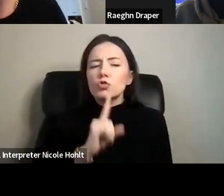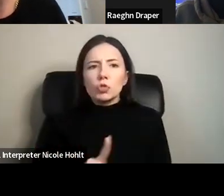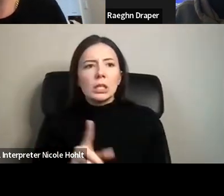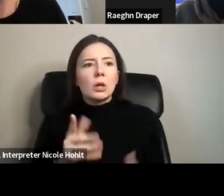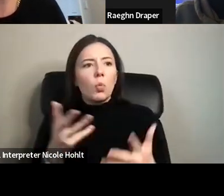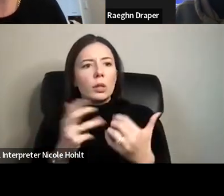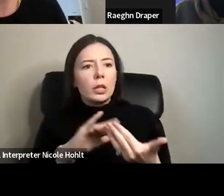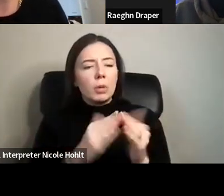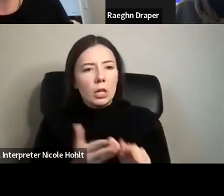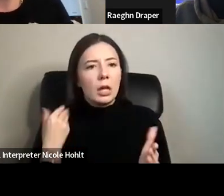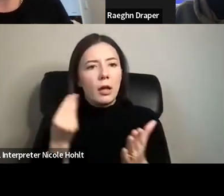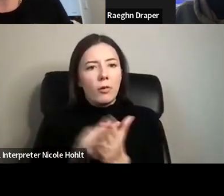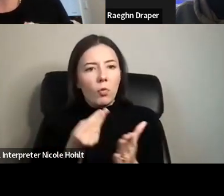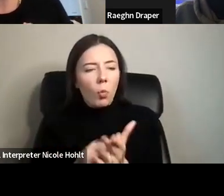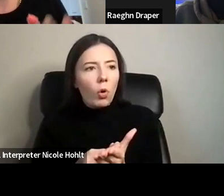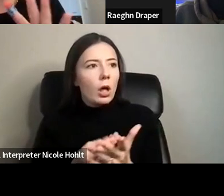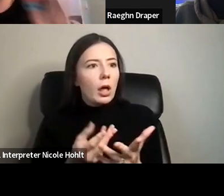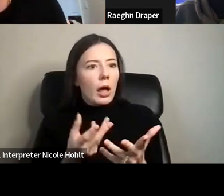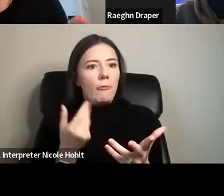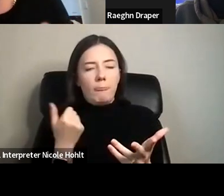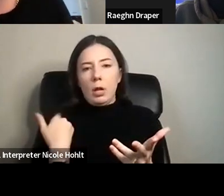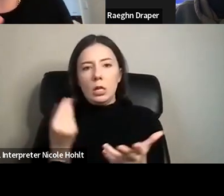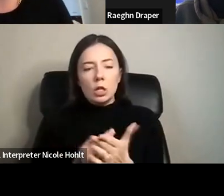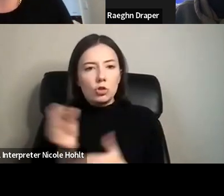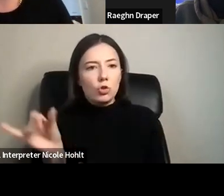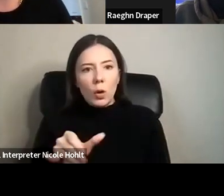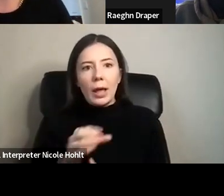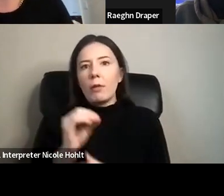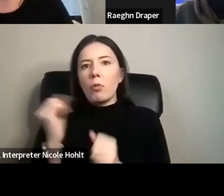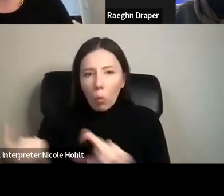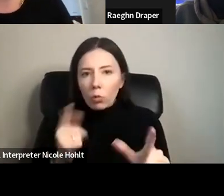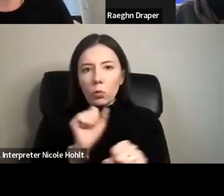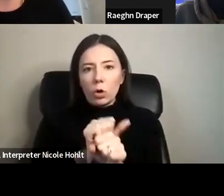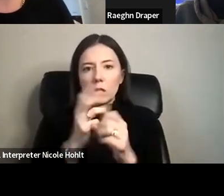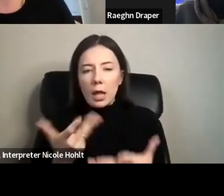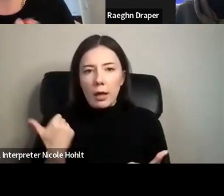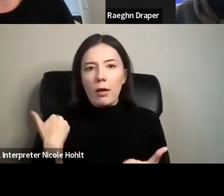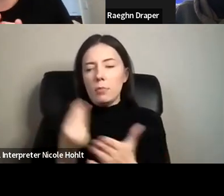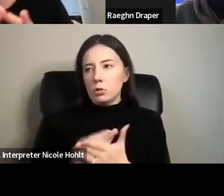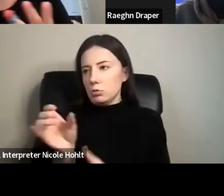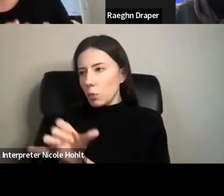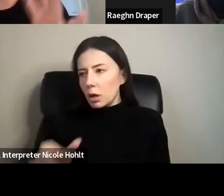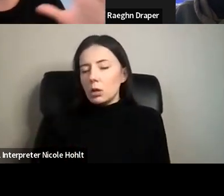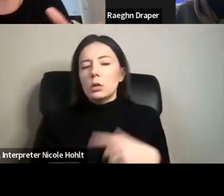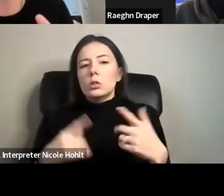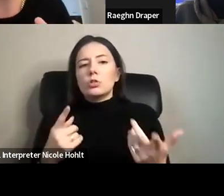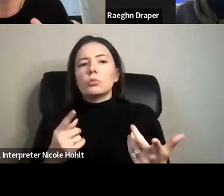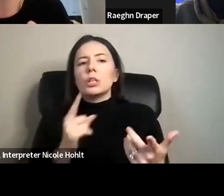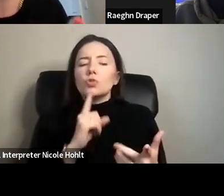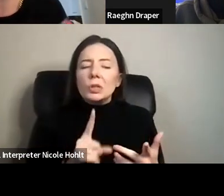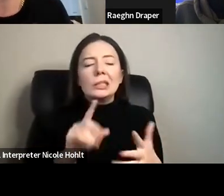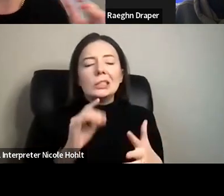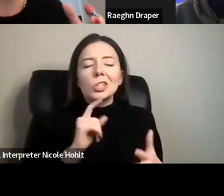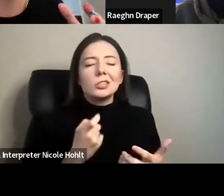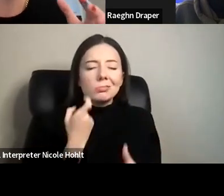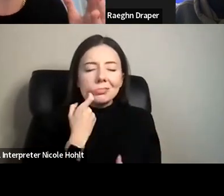hospitality workers. And that's really in its infancy. But as I'm sure, this food justice space,